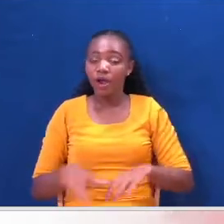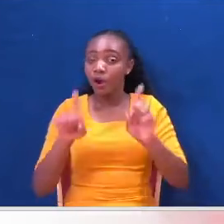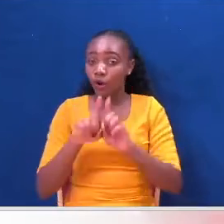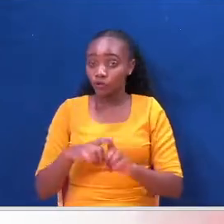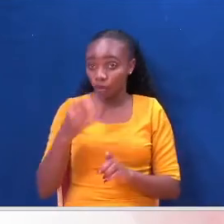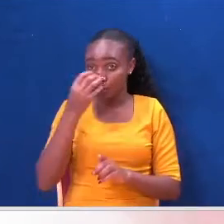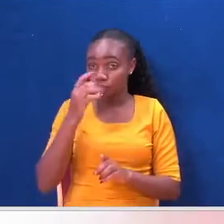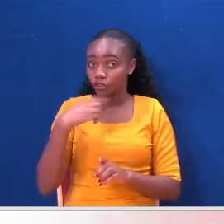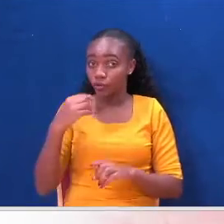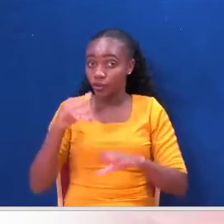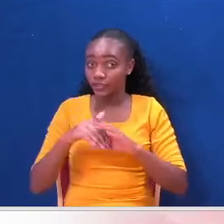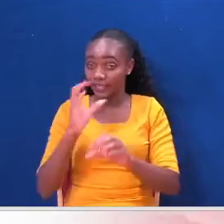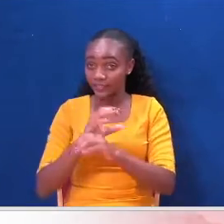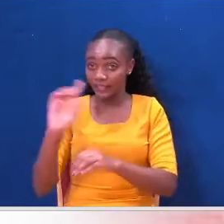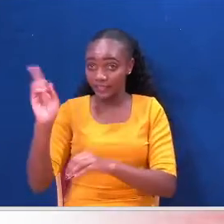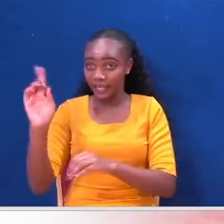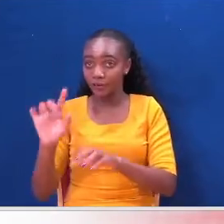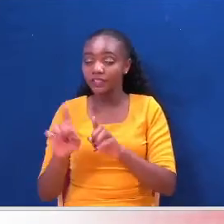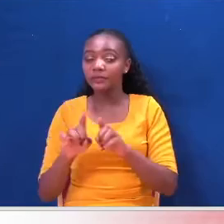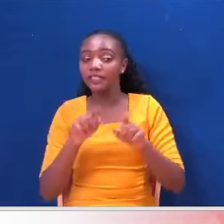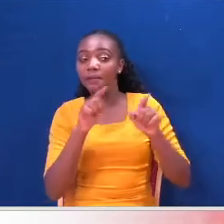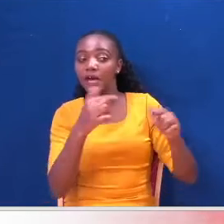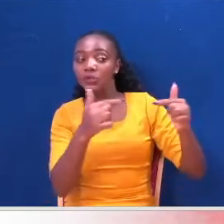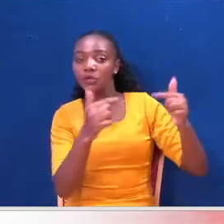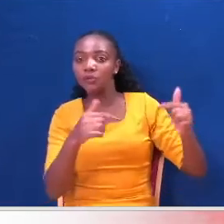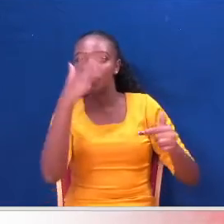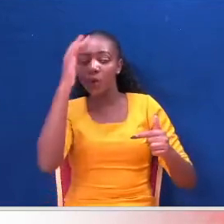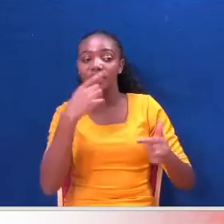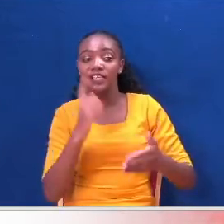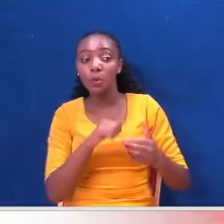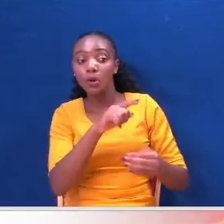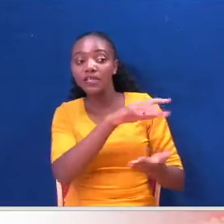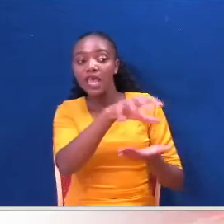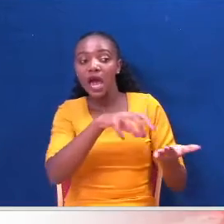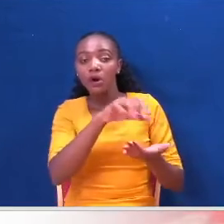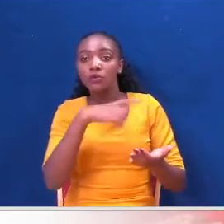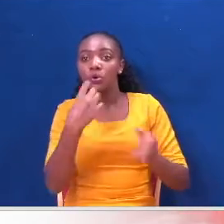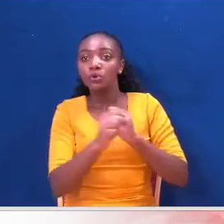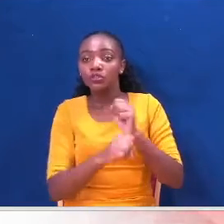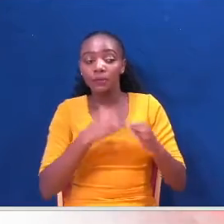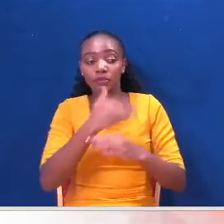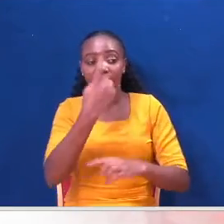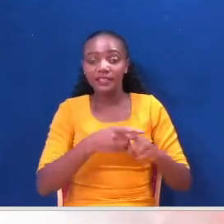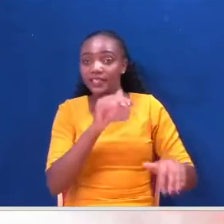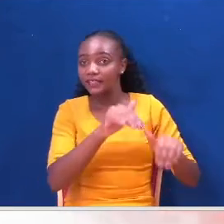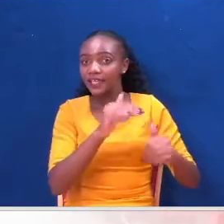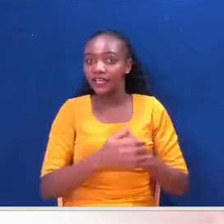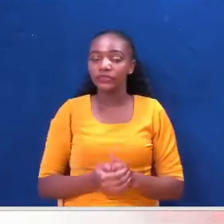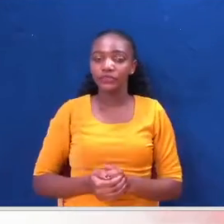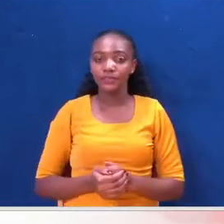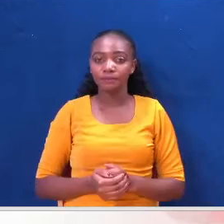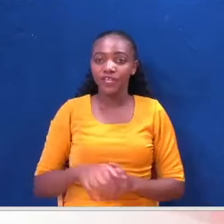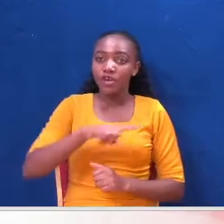was in a church in Nairobi, however, mocked the opposition, saying they are confused on who to back in next year's polls. Kuna hali ya